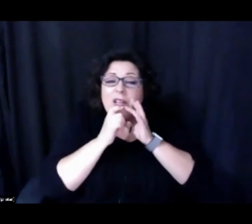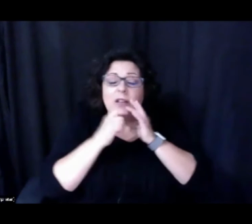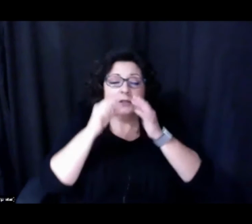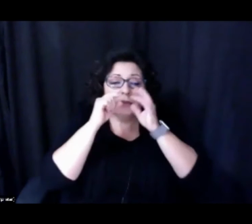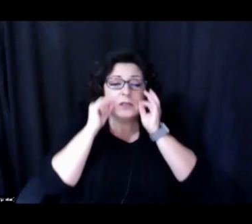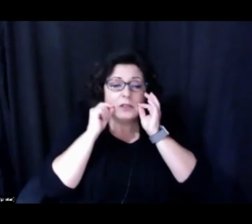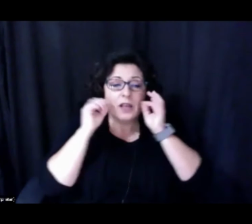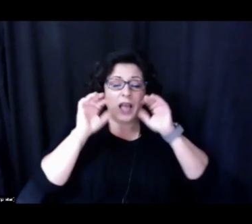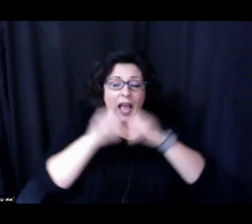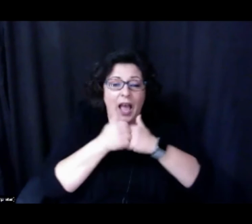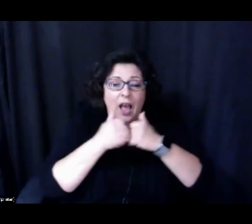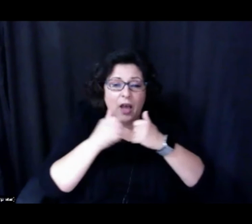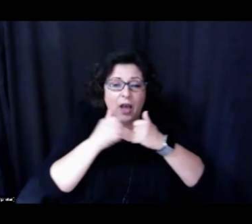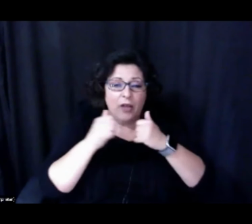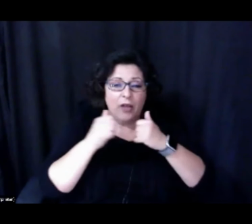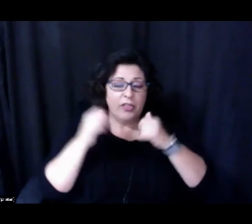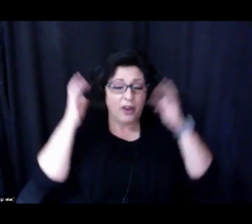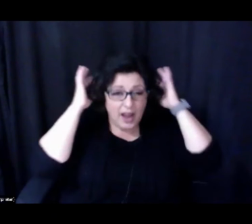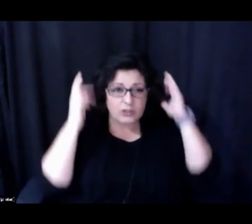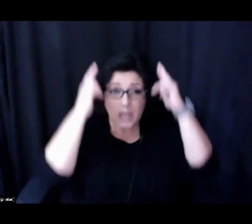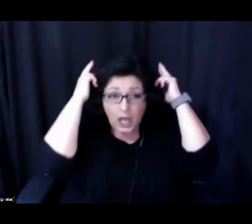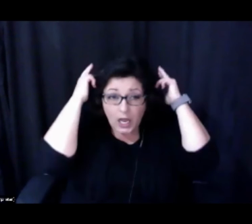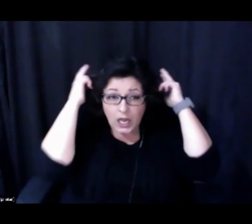way their hair is cut.